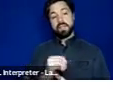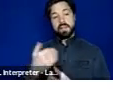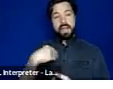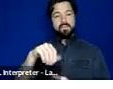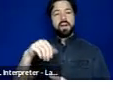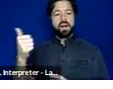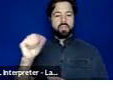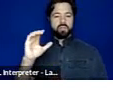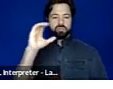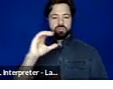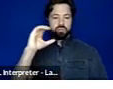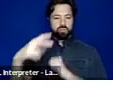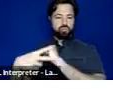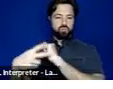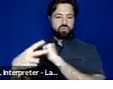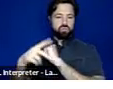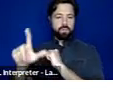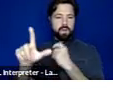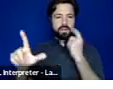repository that's called Merlot.